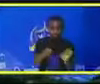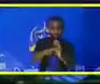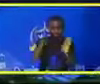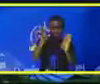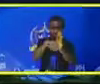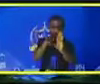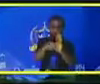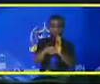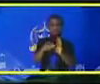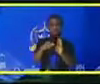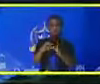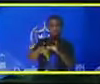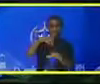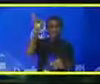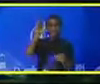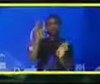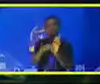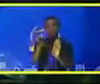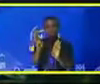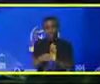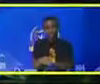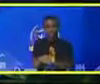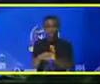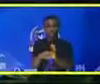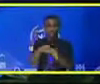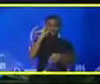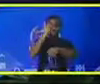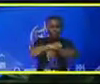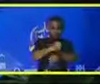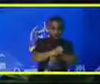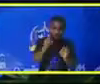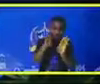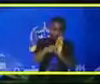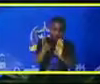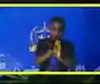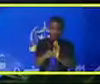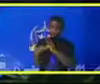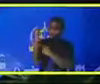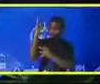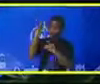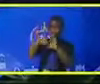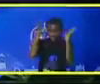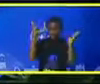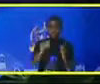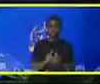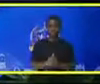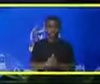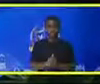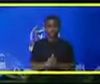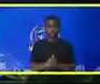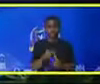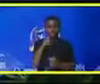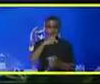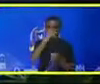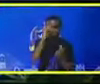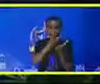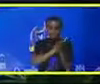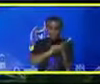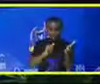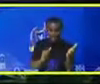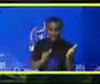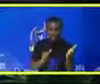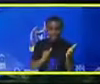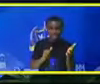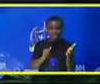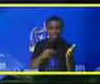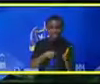spiritual doors, career doors. Do you believe what I'm saying? I'm